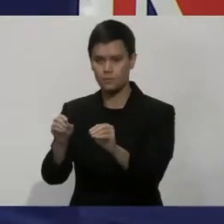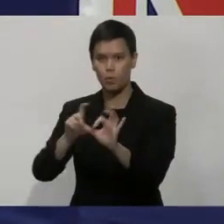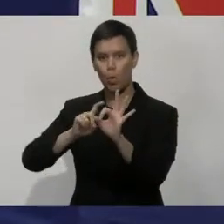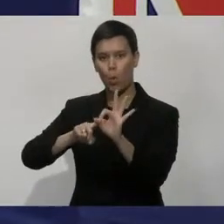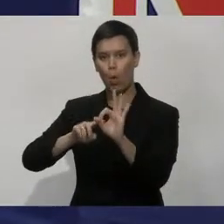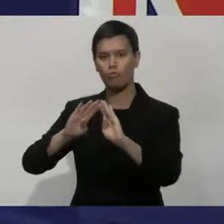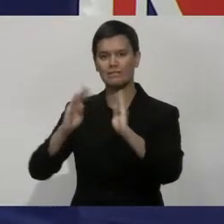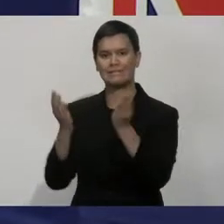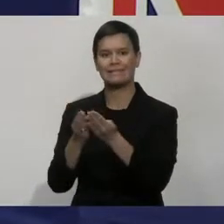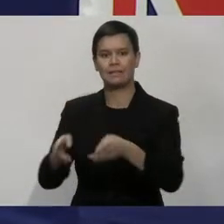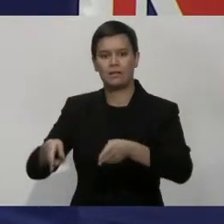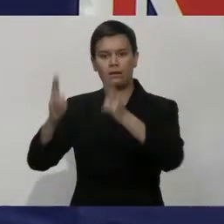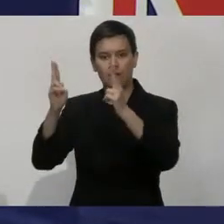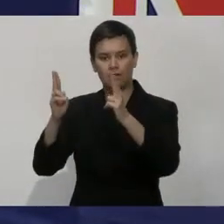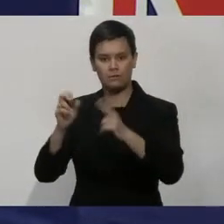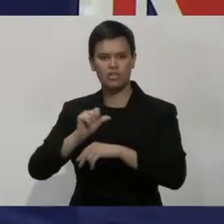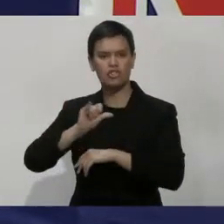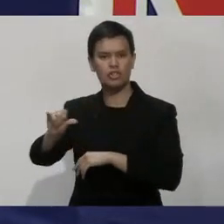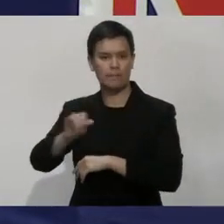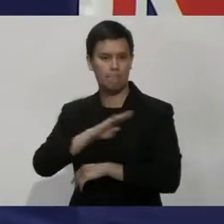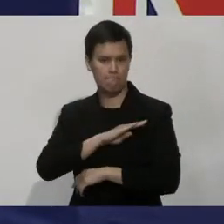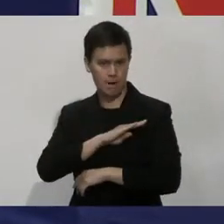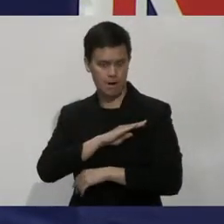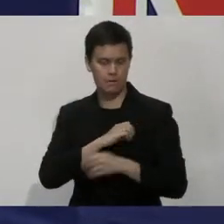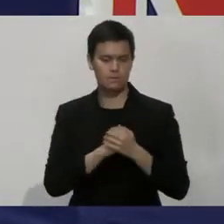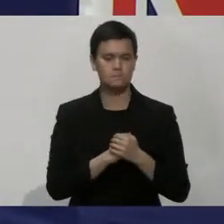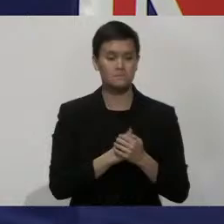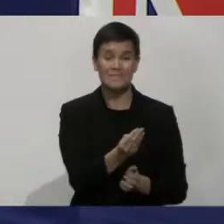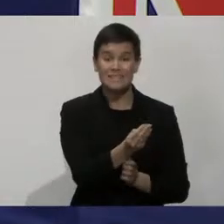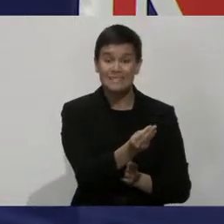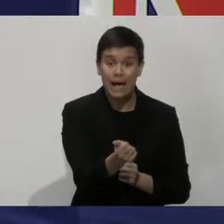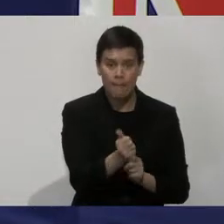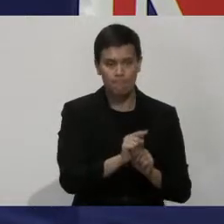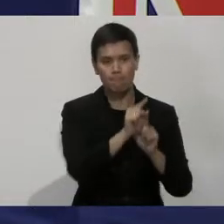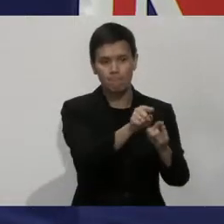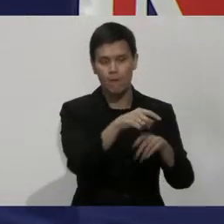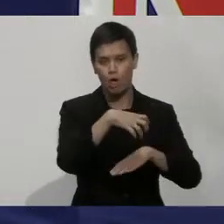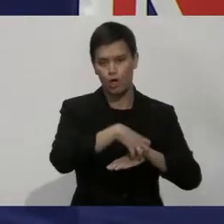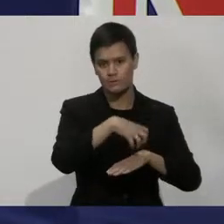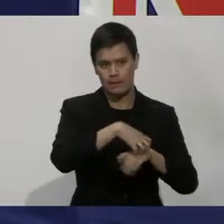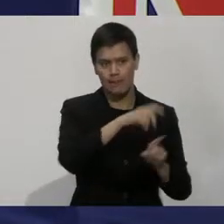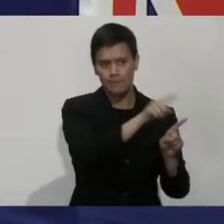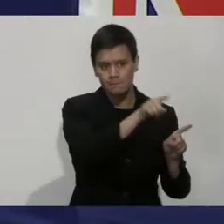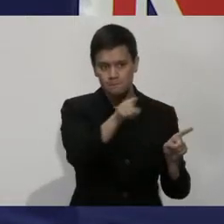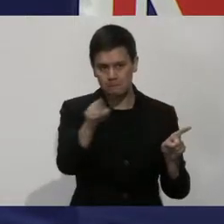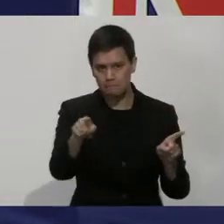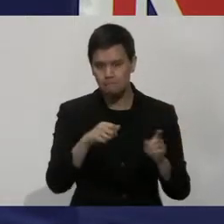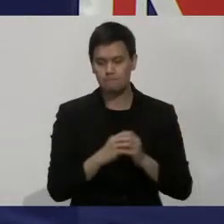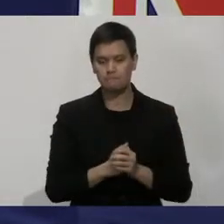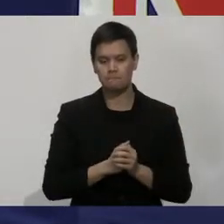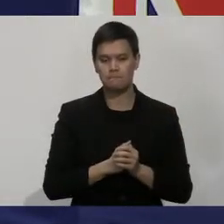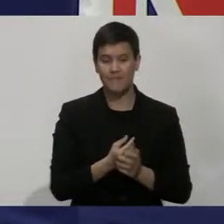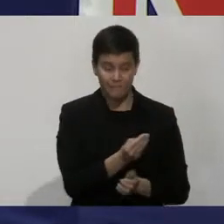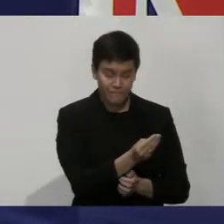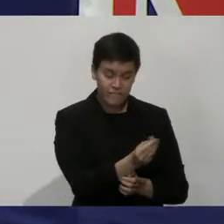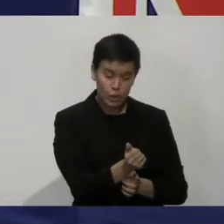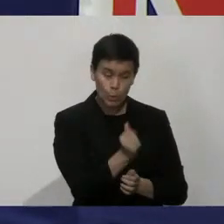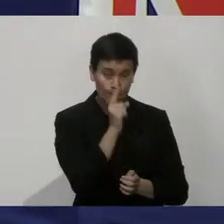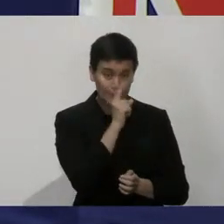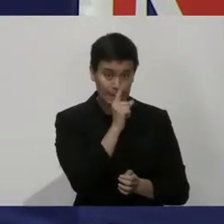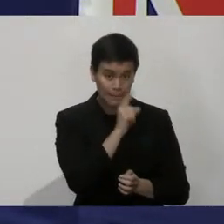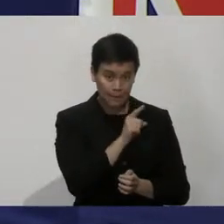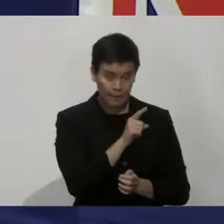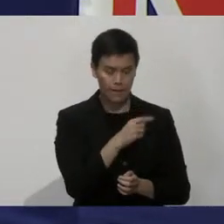There is, of course, a number that are in hospital. And there are one or two bespoke arrangements that have been approved by the Medical Officer of